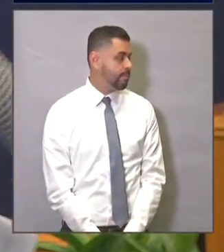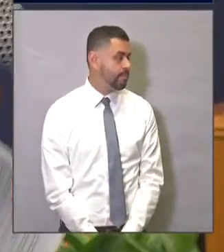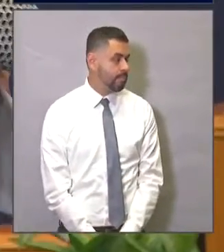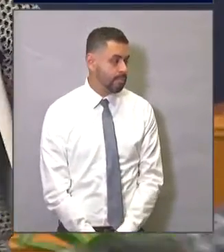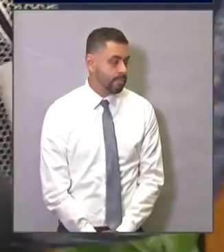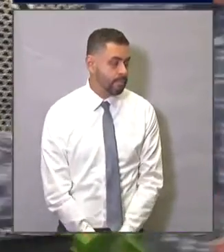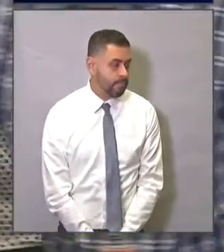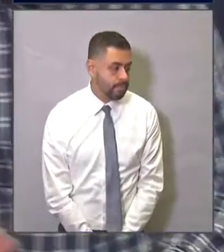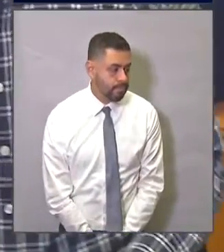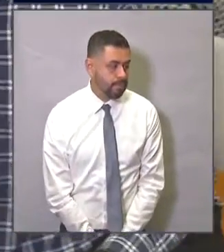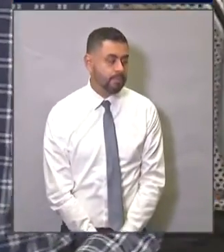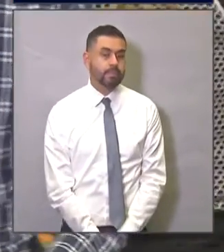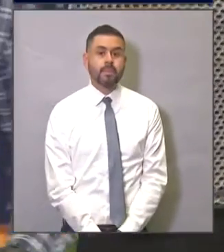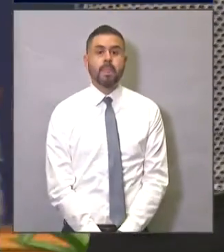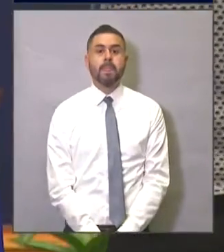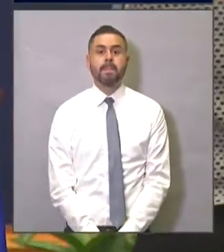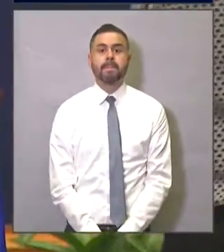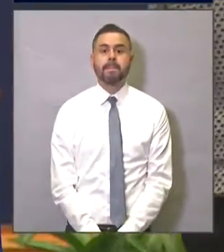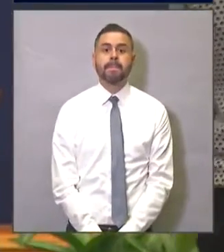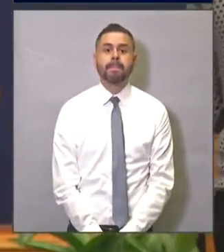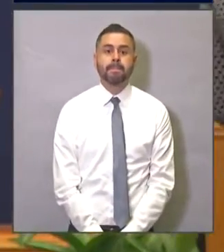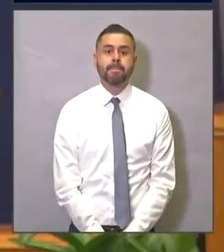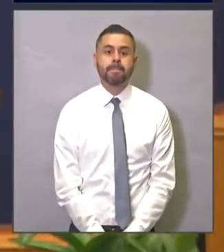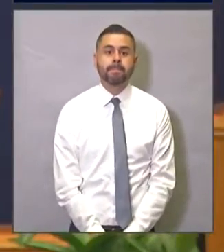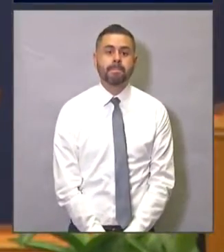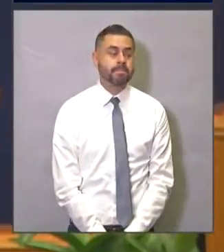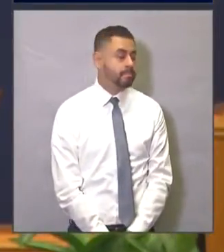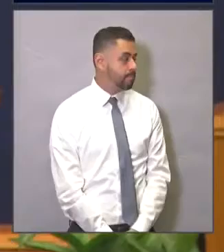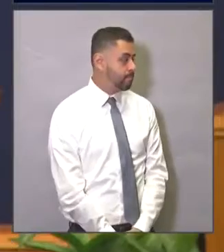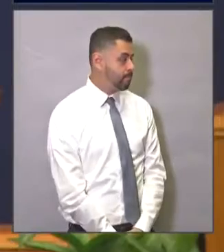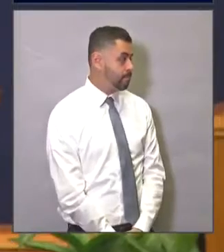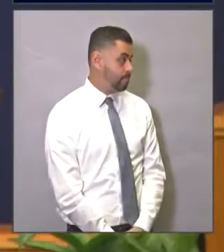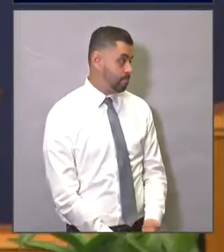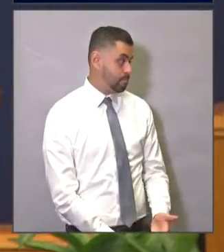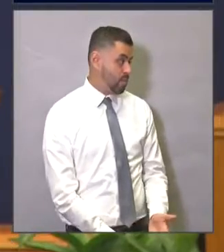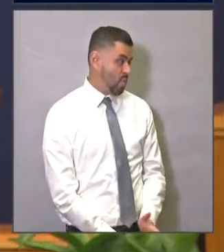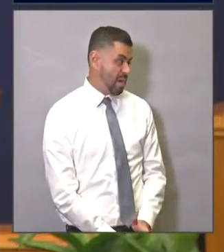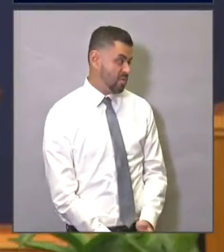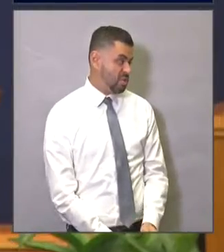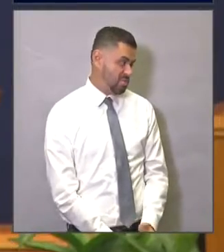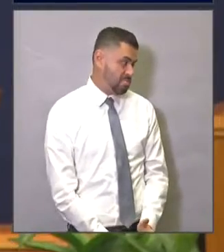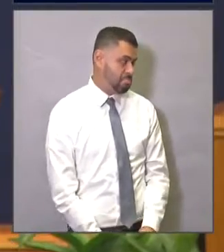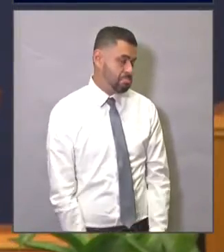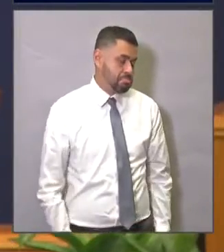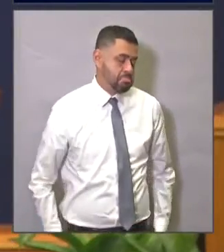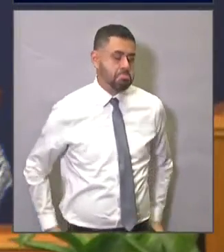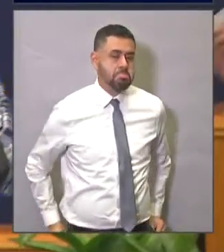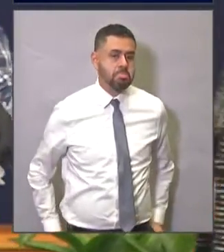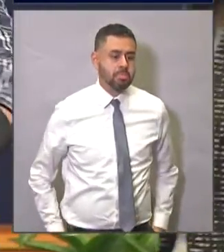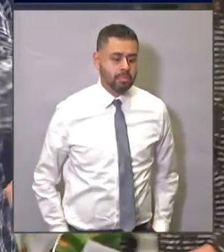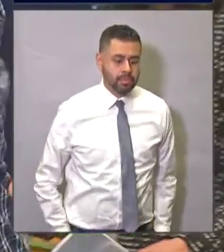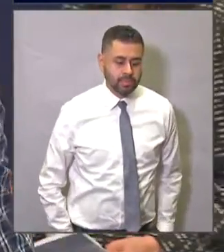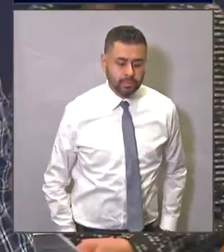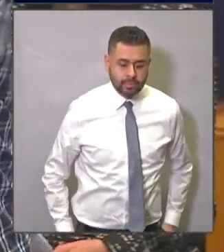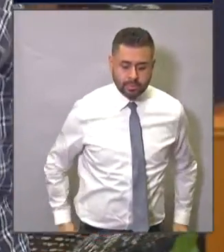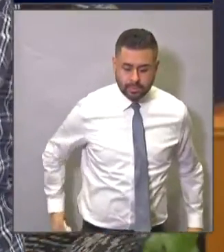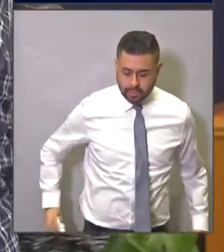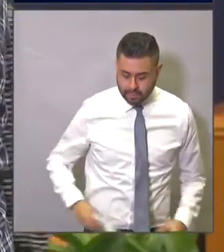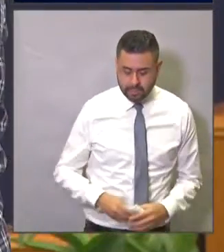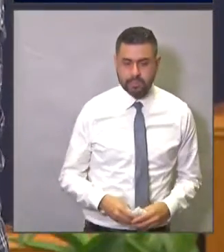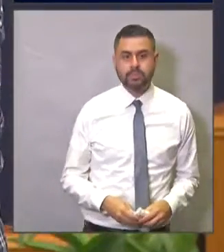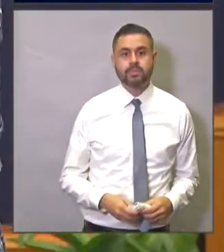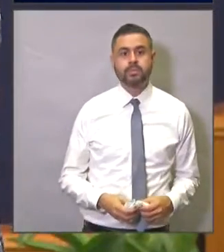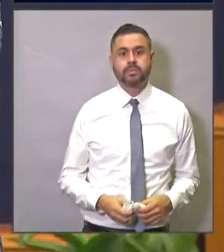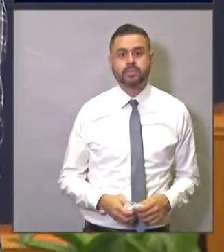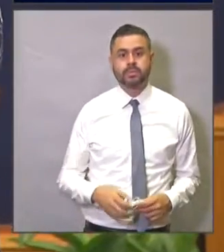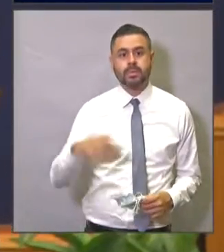If you would like to ask a question, you may press 1, then 0 on your telephone keypad. We'll go first to the line of Patrick